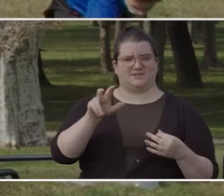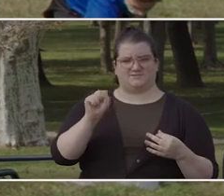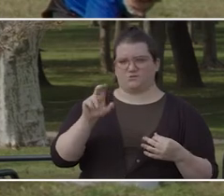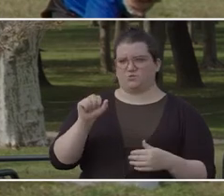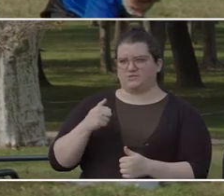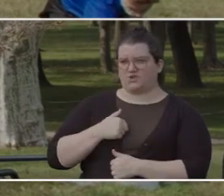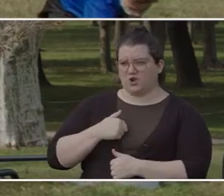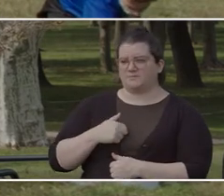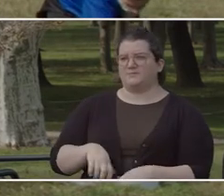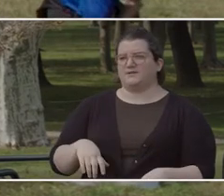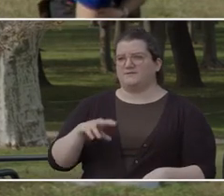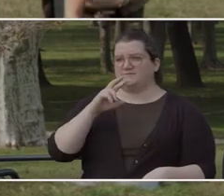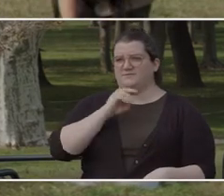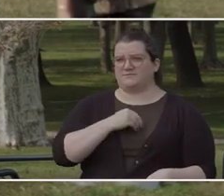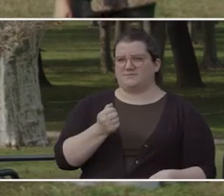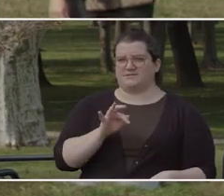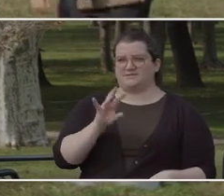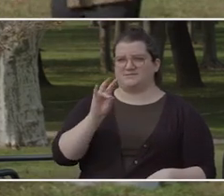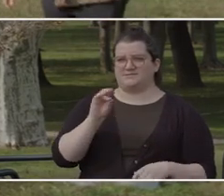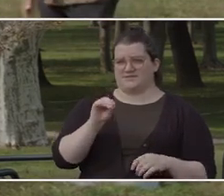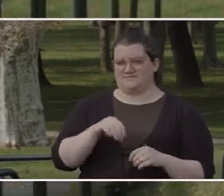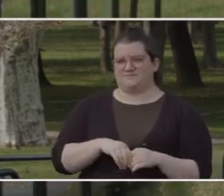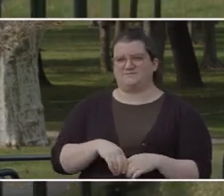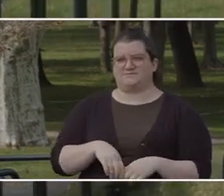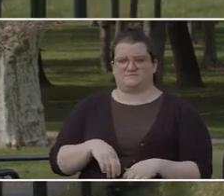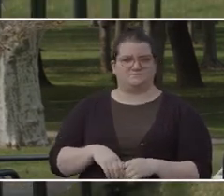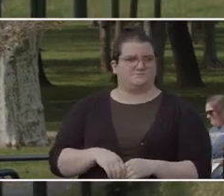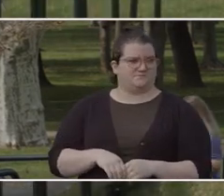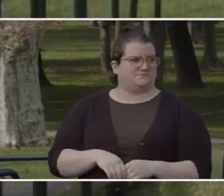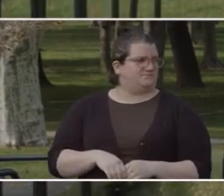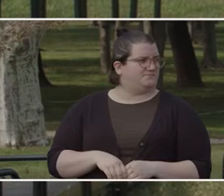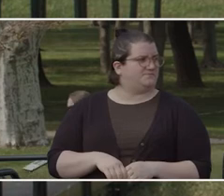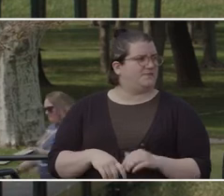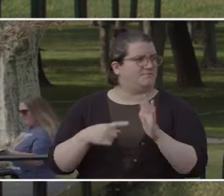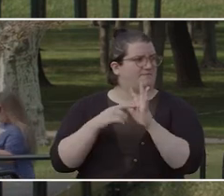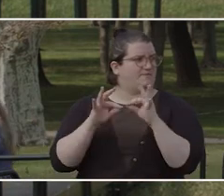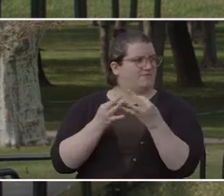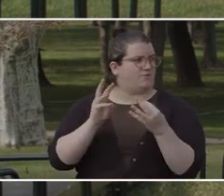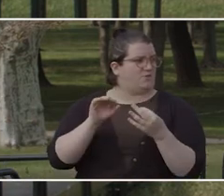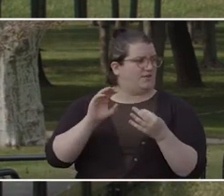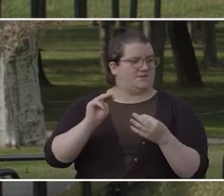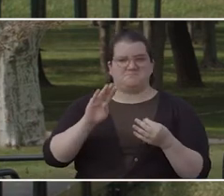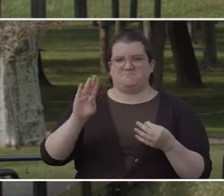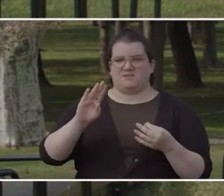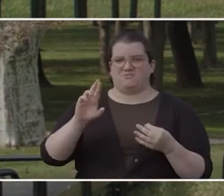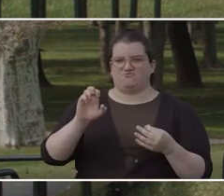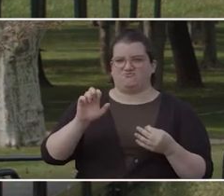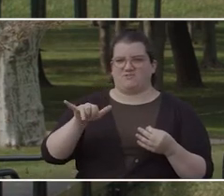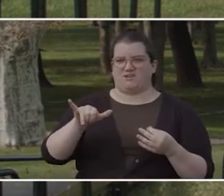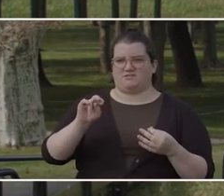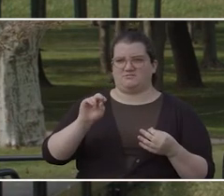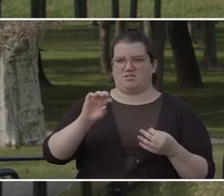Vietnam, 1970 and 71. On behalf of the family of William B. Reynolds, Jr., Air